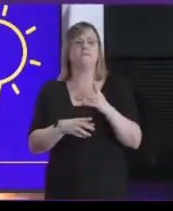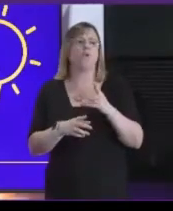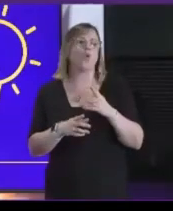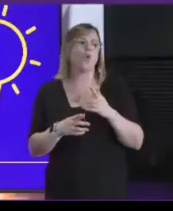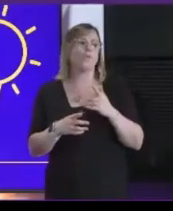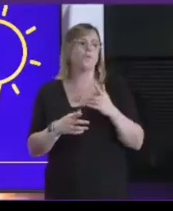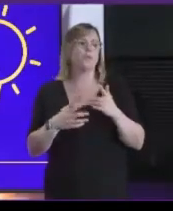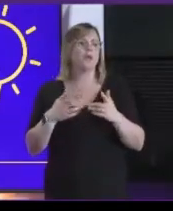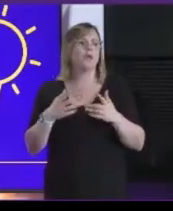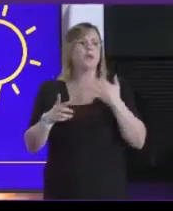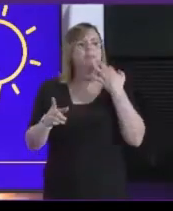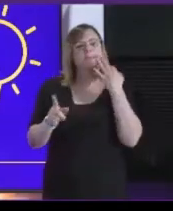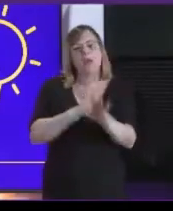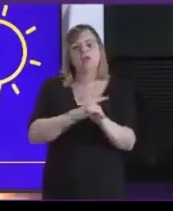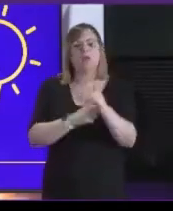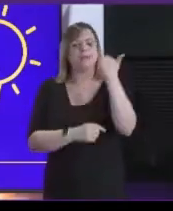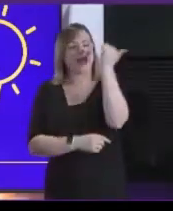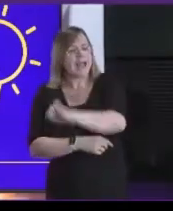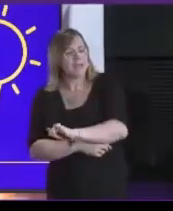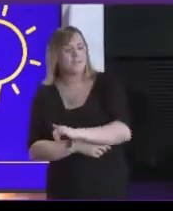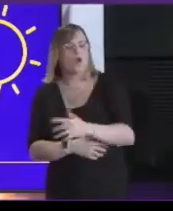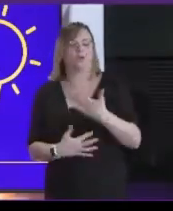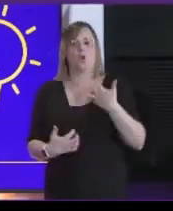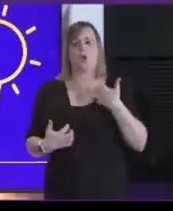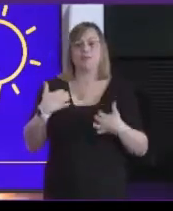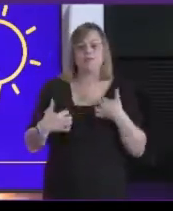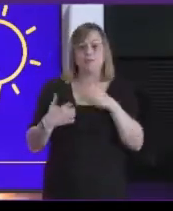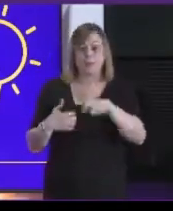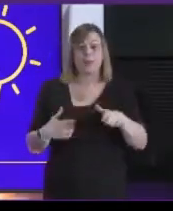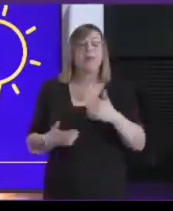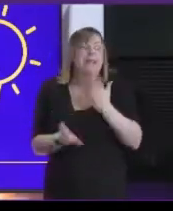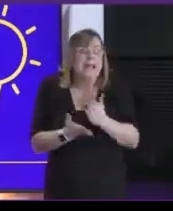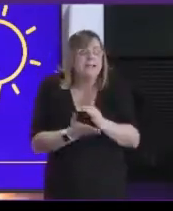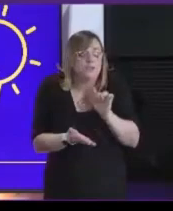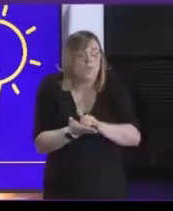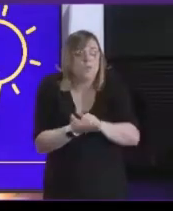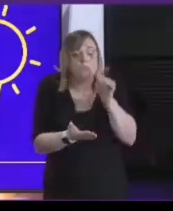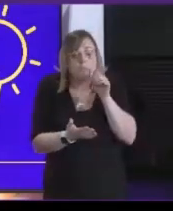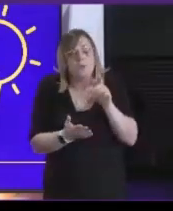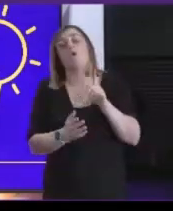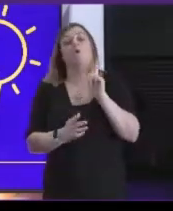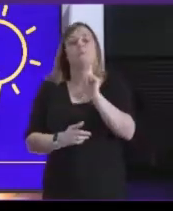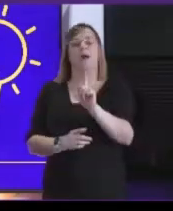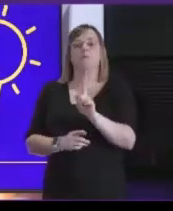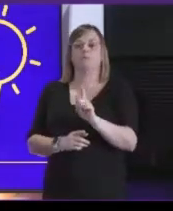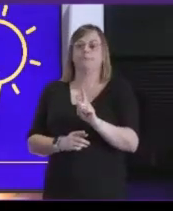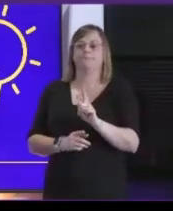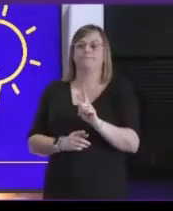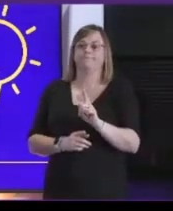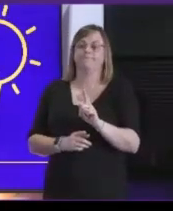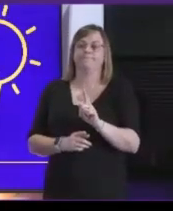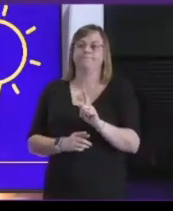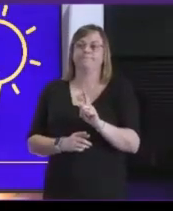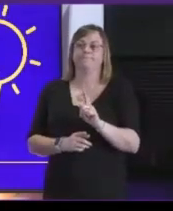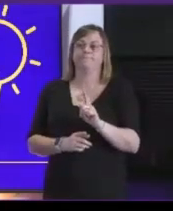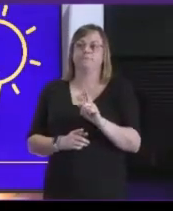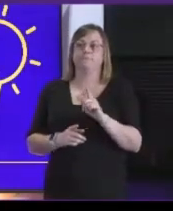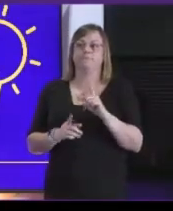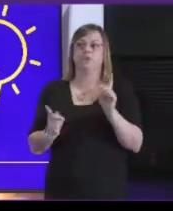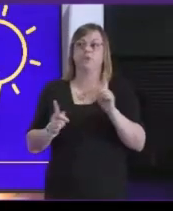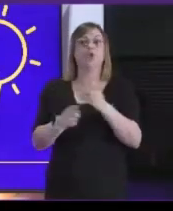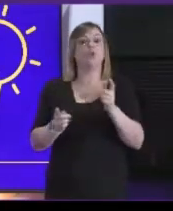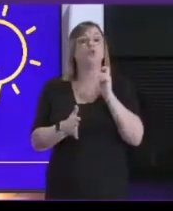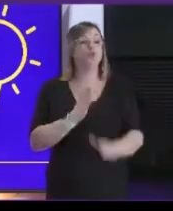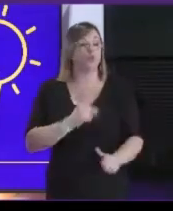special experts and interested people. Of course it is, but it has also to be like, it's just what you do.